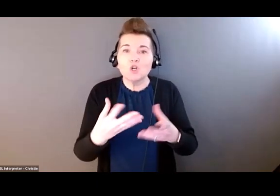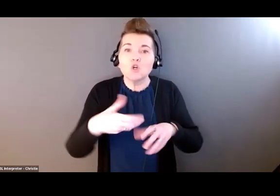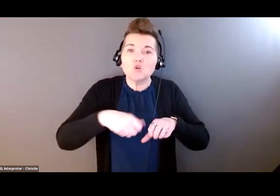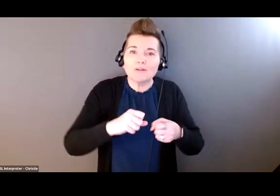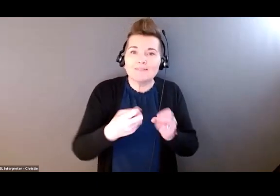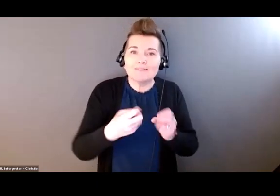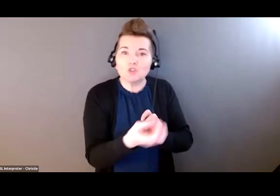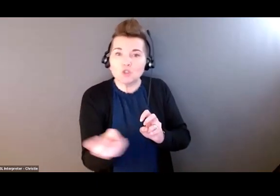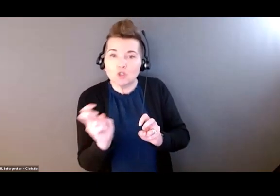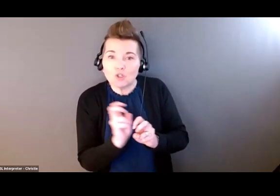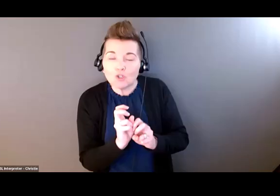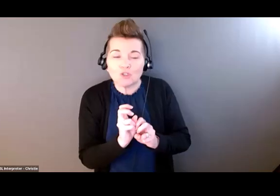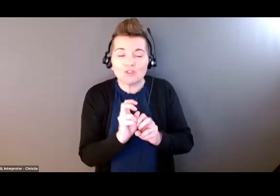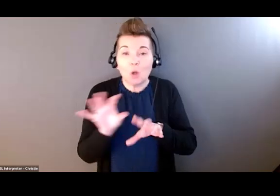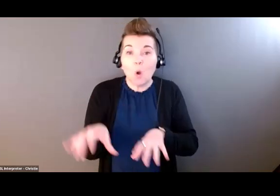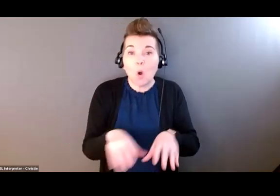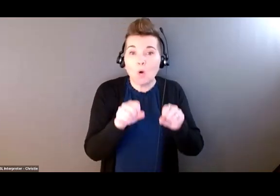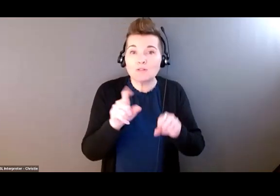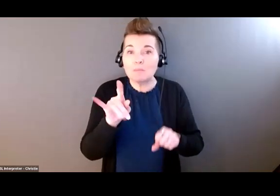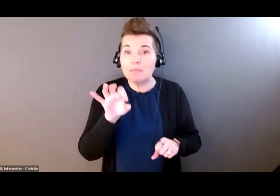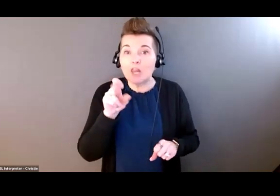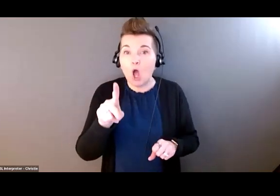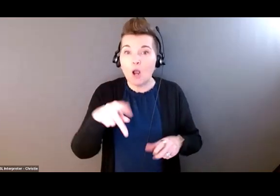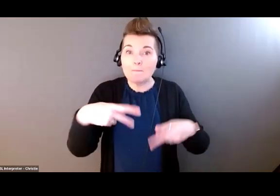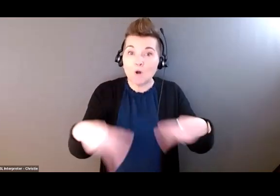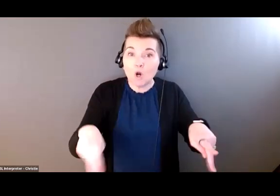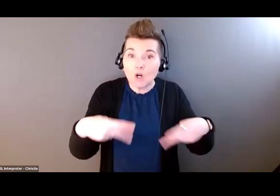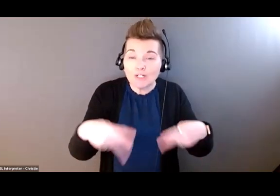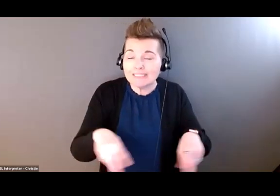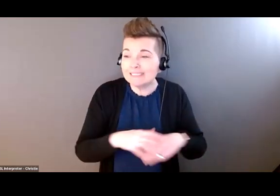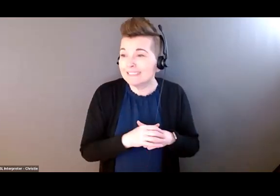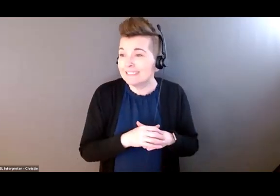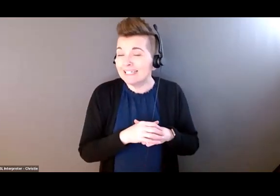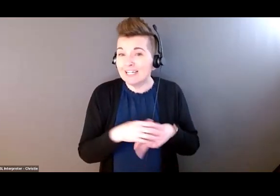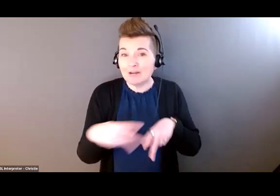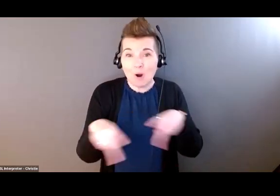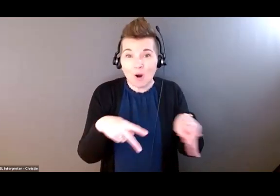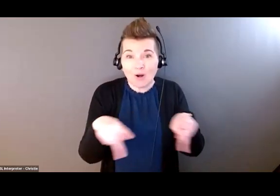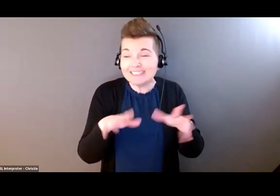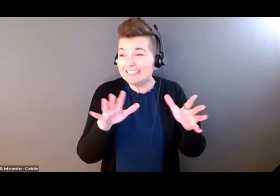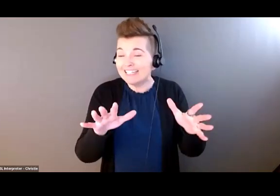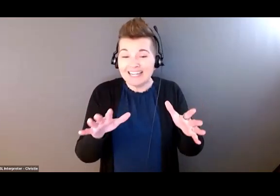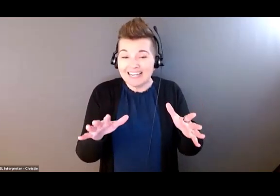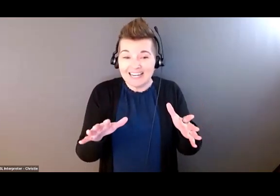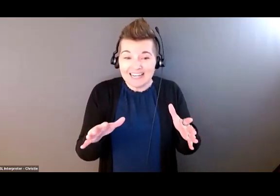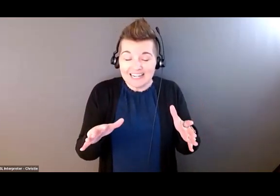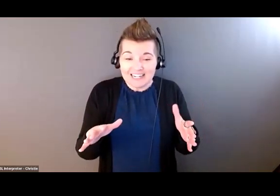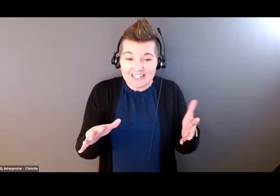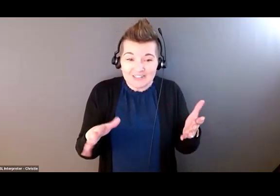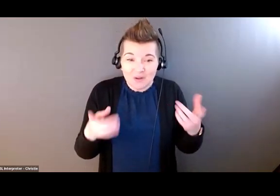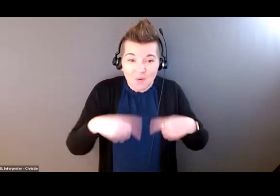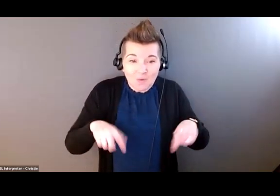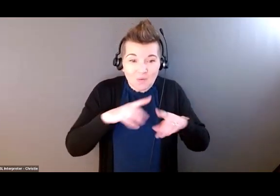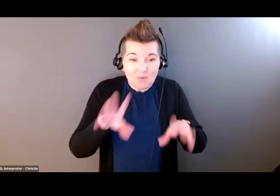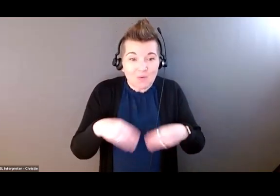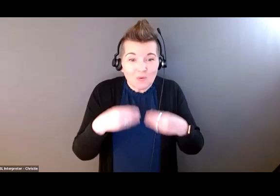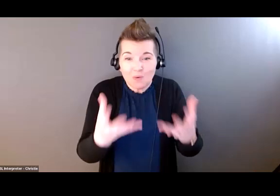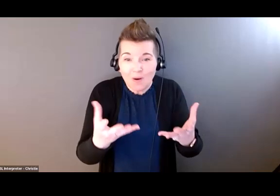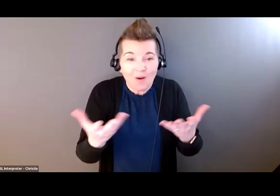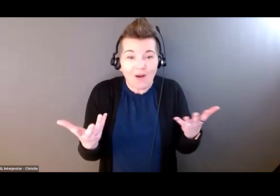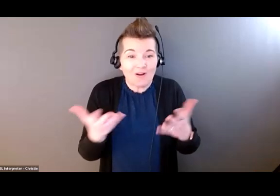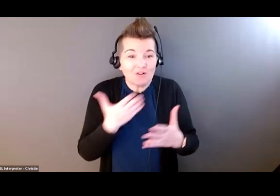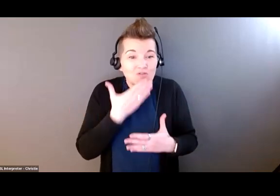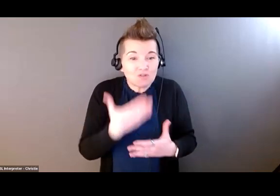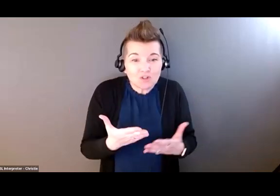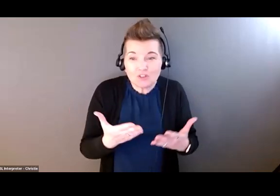really special. We held grief circles. We threw a block party, which was something new, but was fun. They showed up